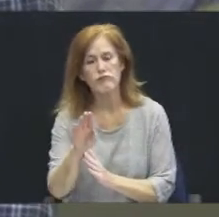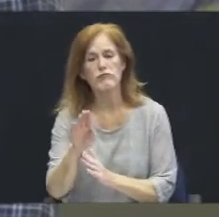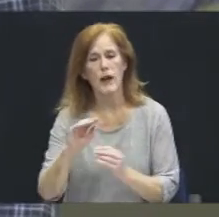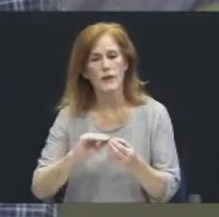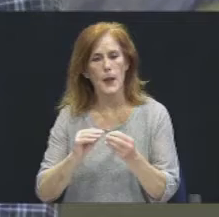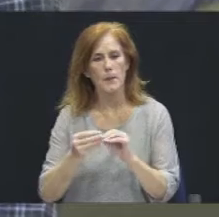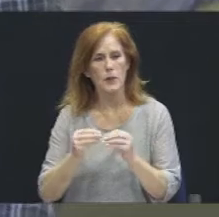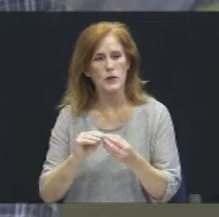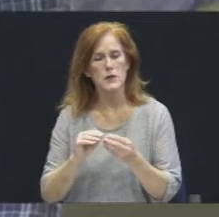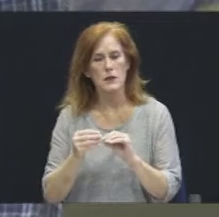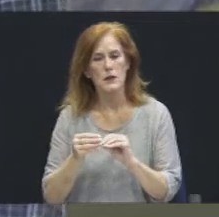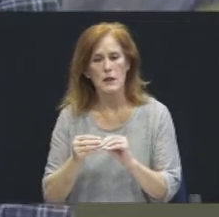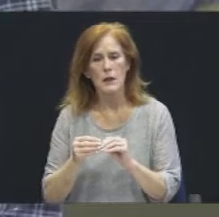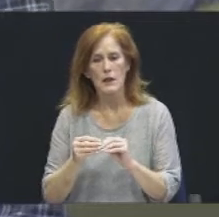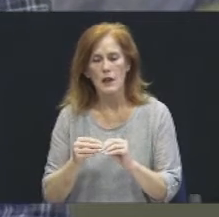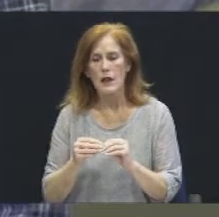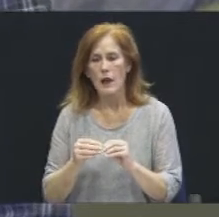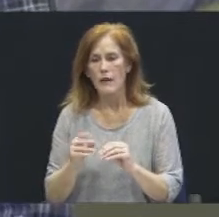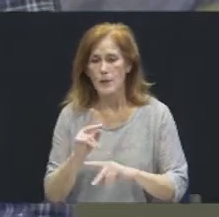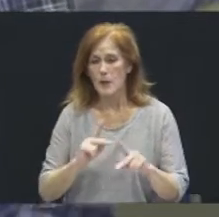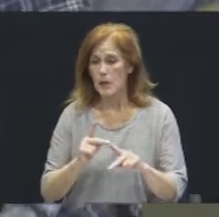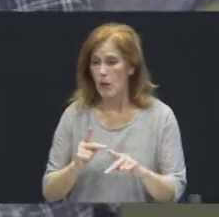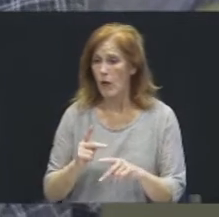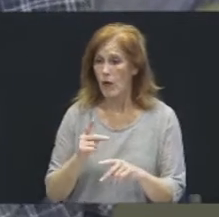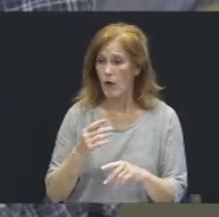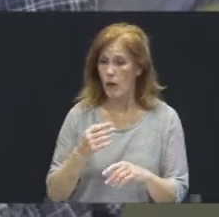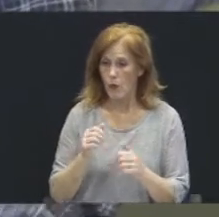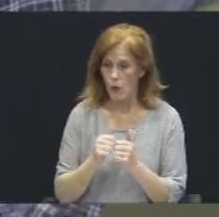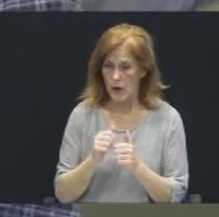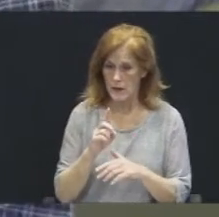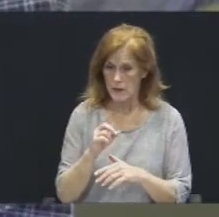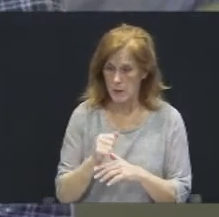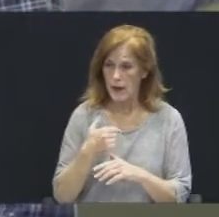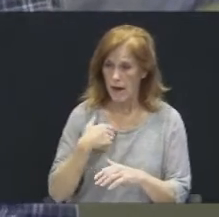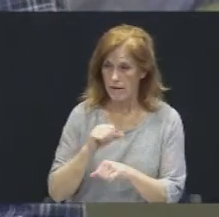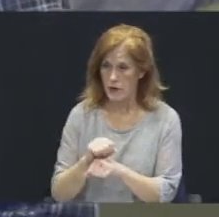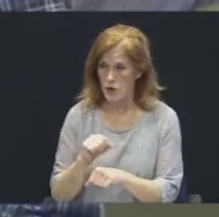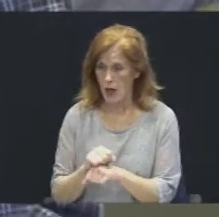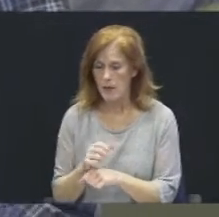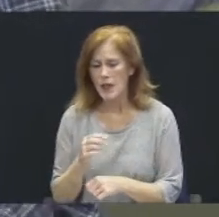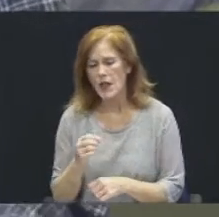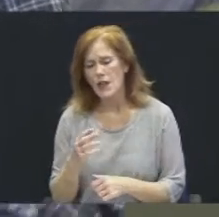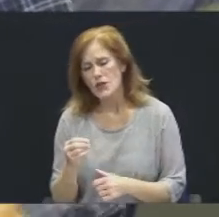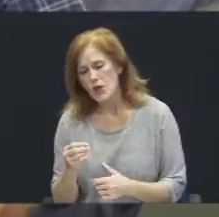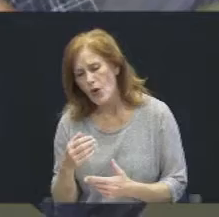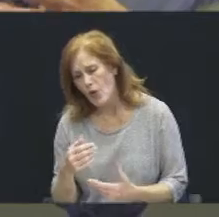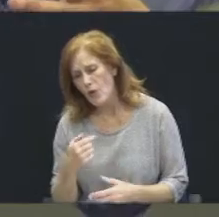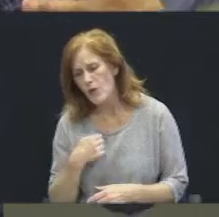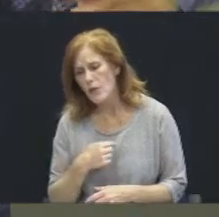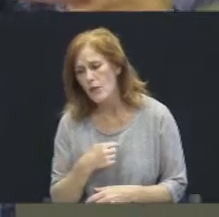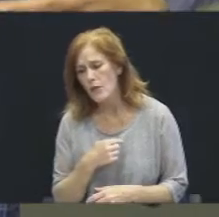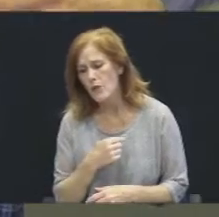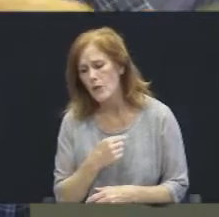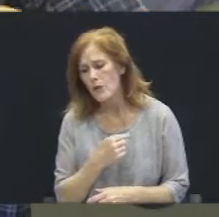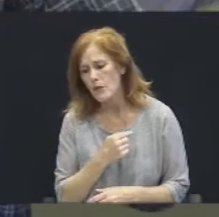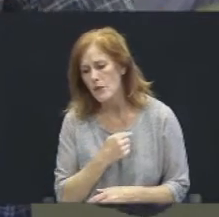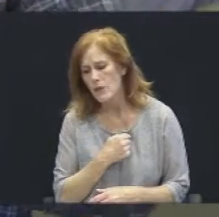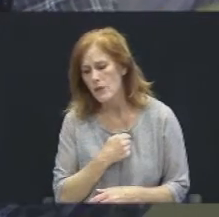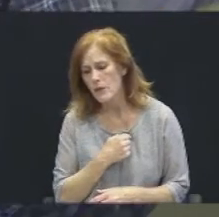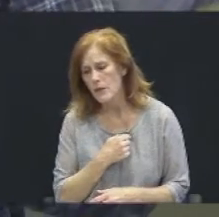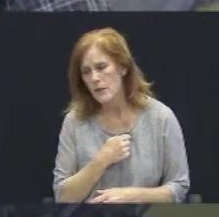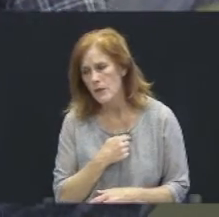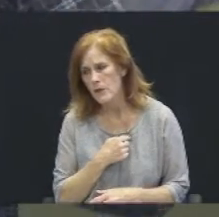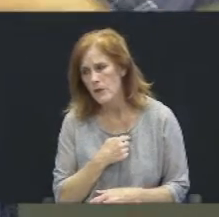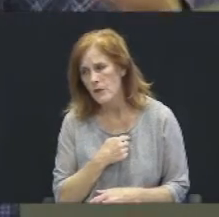what I would say to those proponents is, we're not talking about individuals who